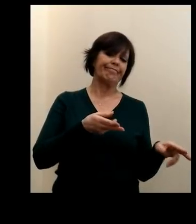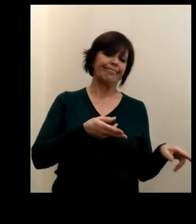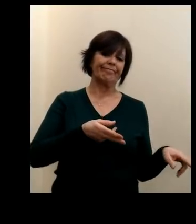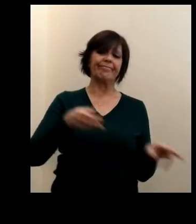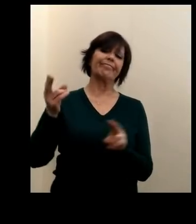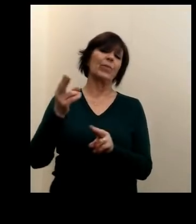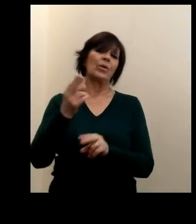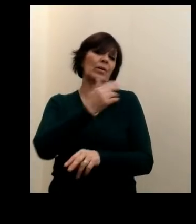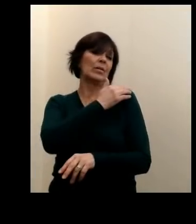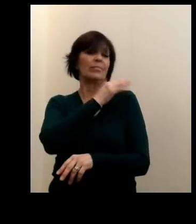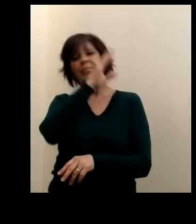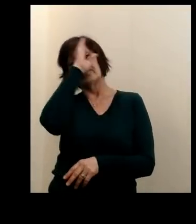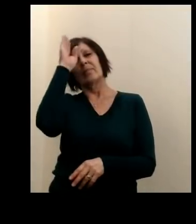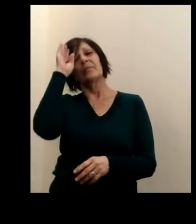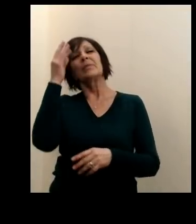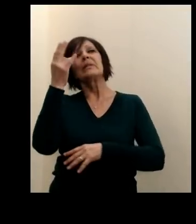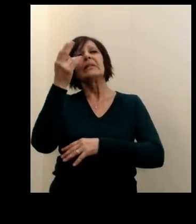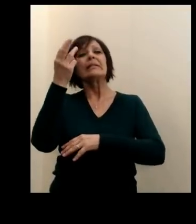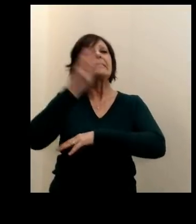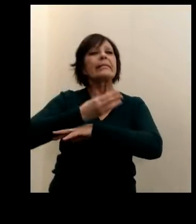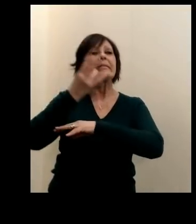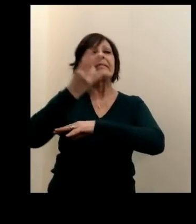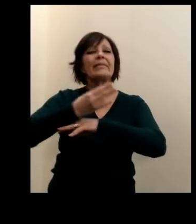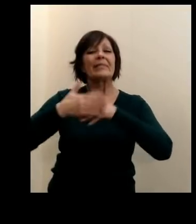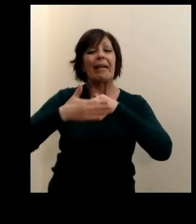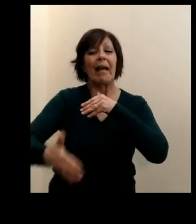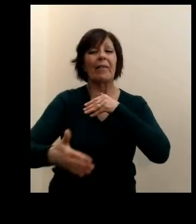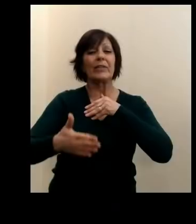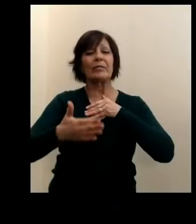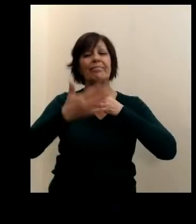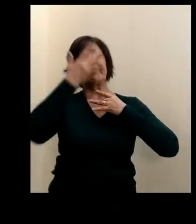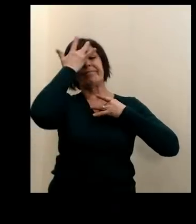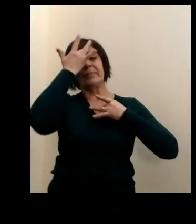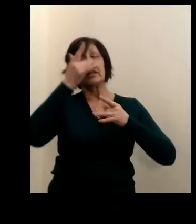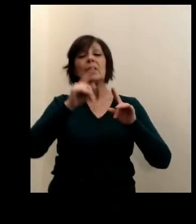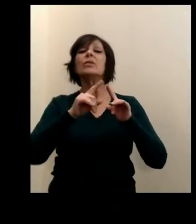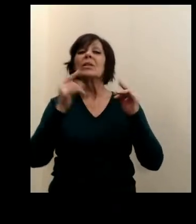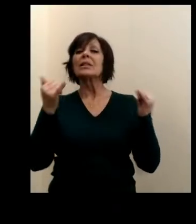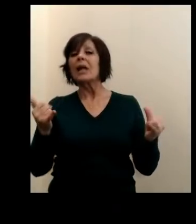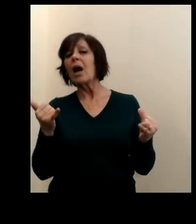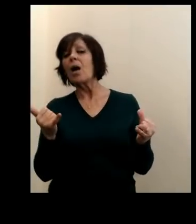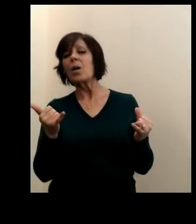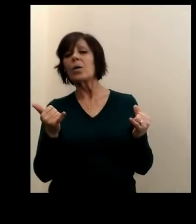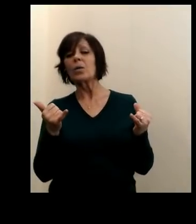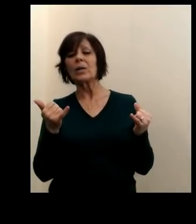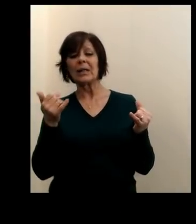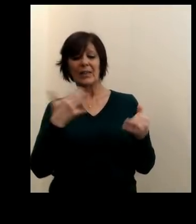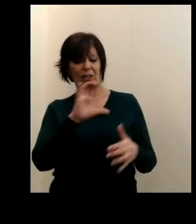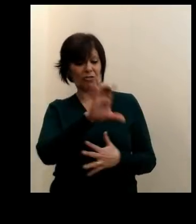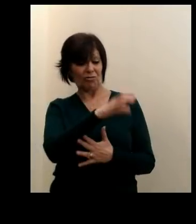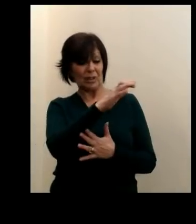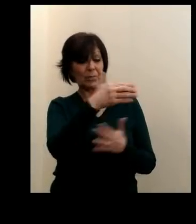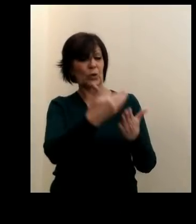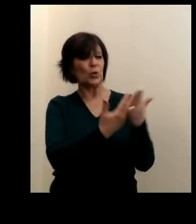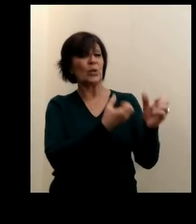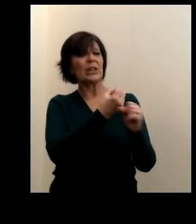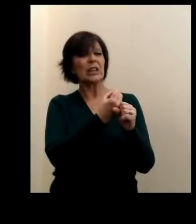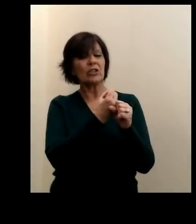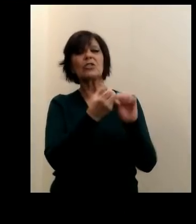to 7 day range after getting the virus. So we're starting to come out of the Christmas and New